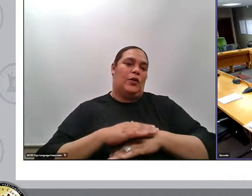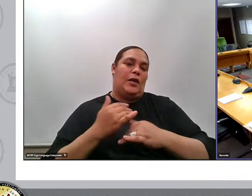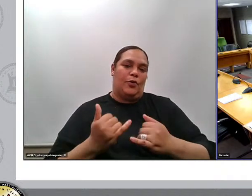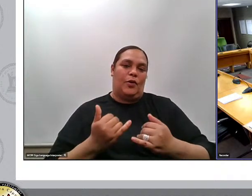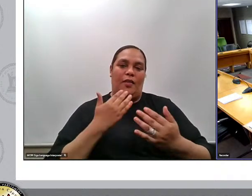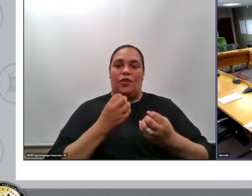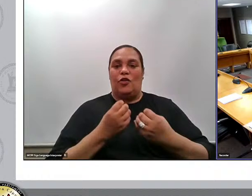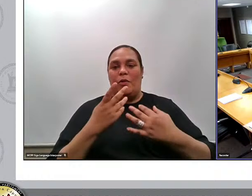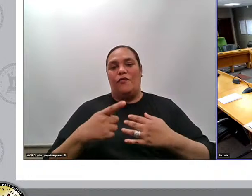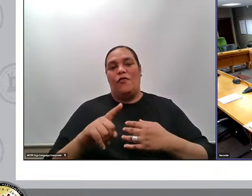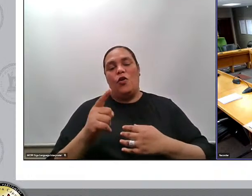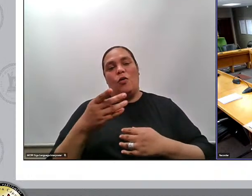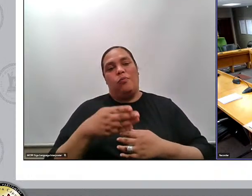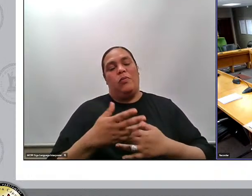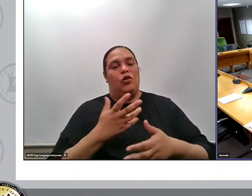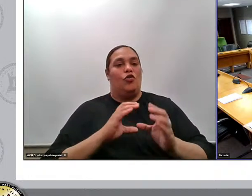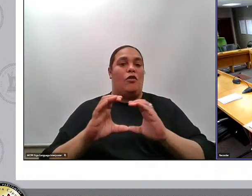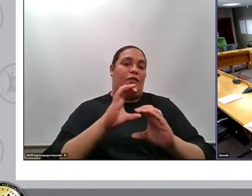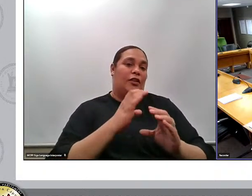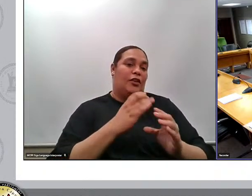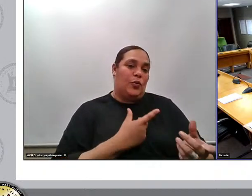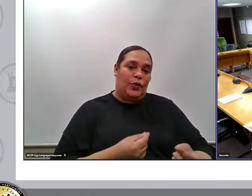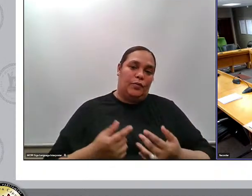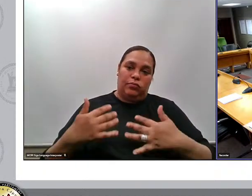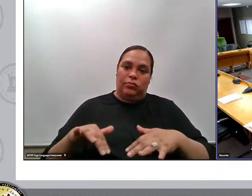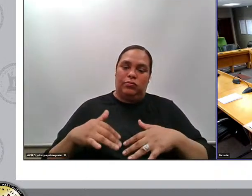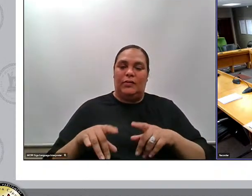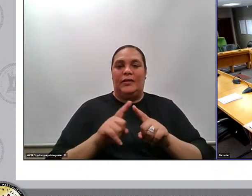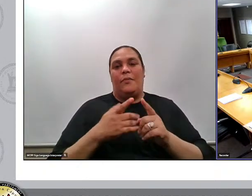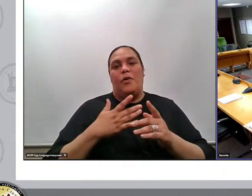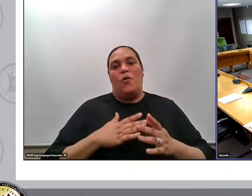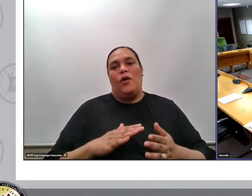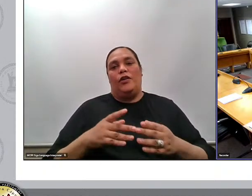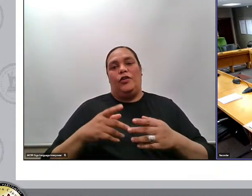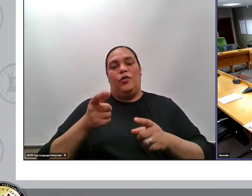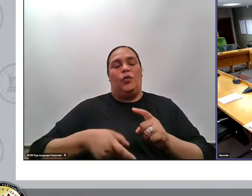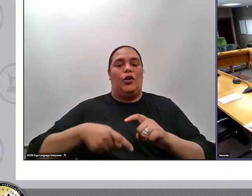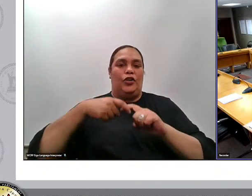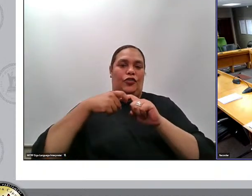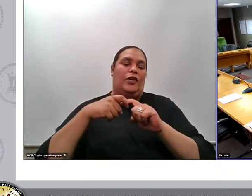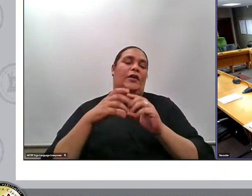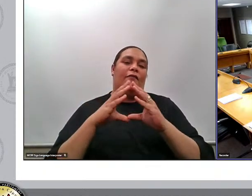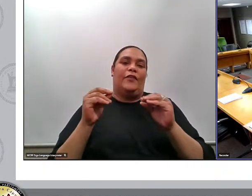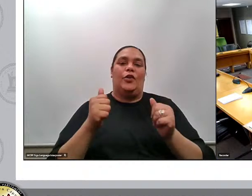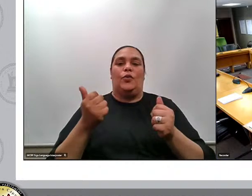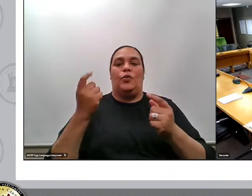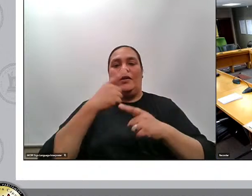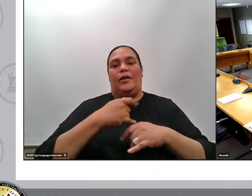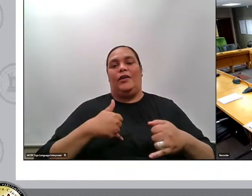Thank you very much for the robust conversations. And I'd like to adjourn and wish you all a good day further.